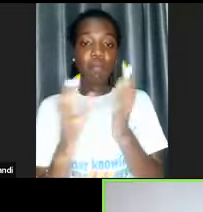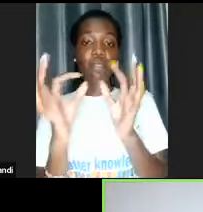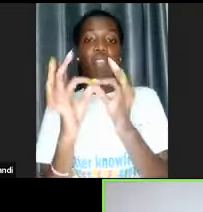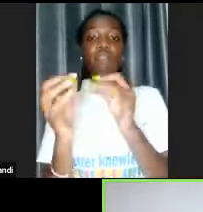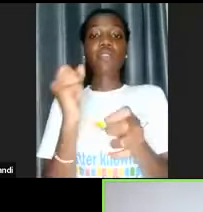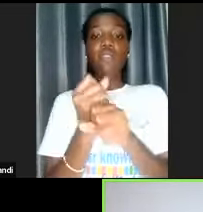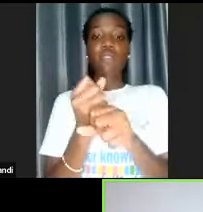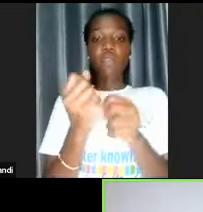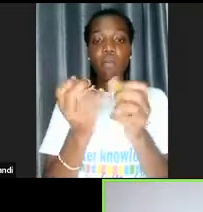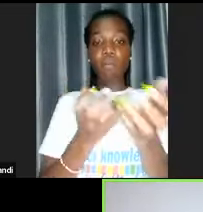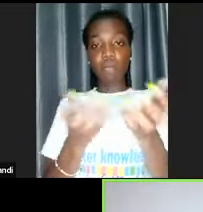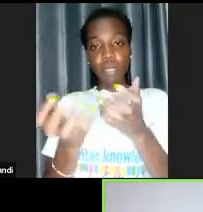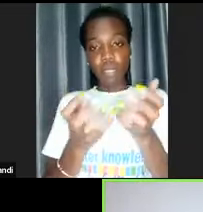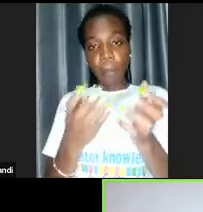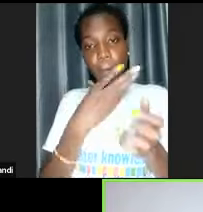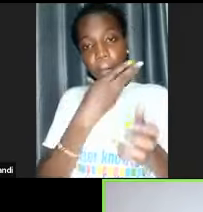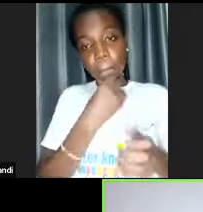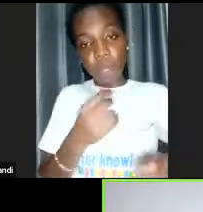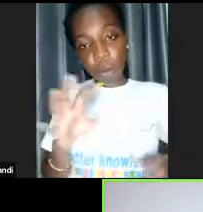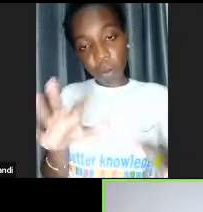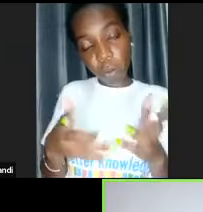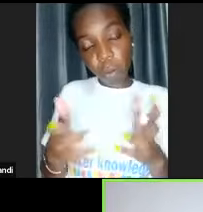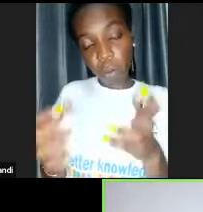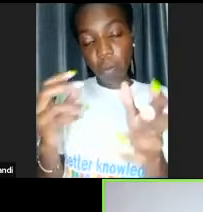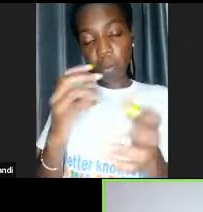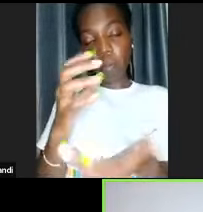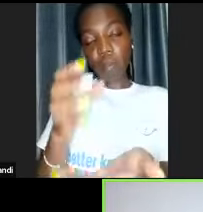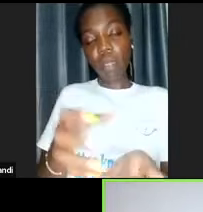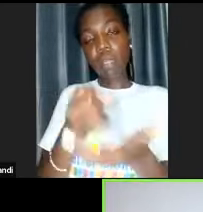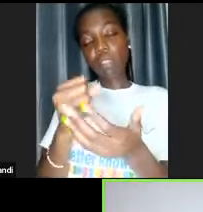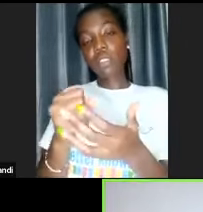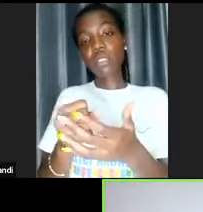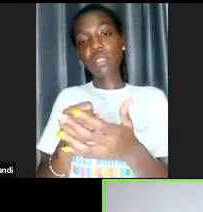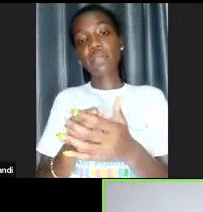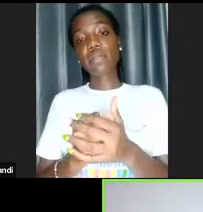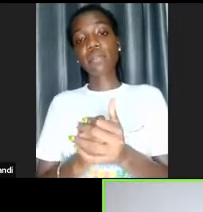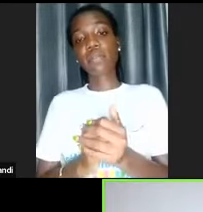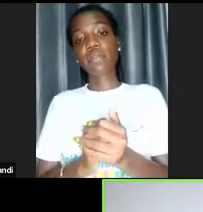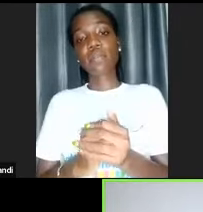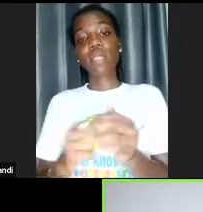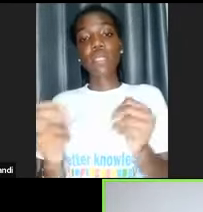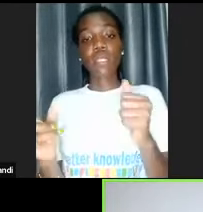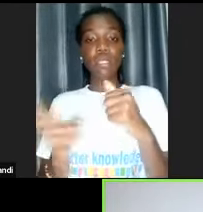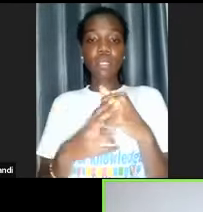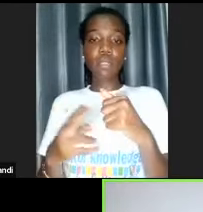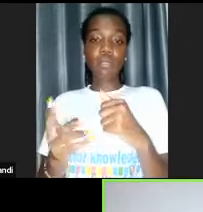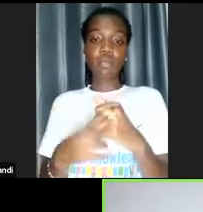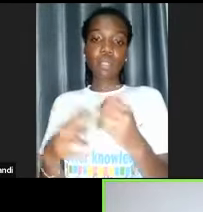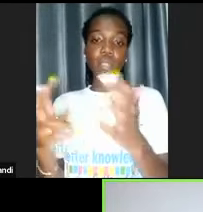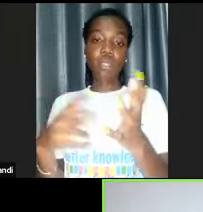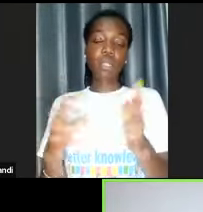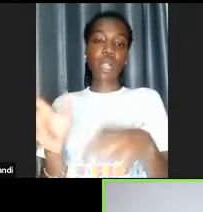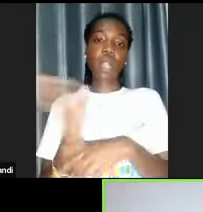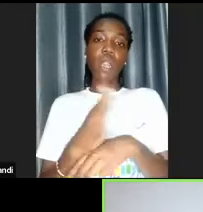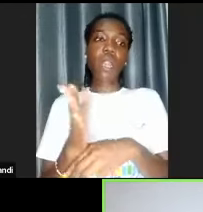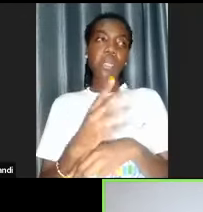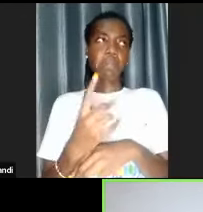or we are actually unpacking the budget as soon as it's read on the 7th, which is Thursday,